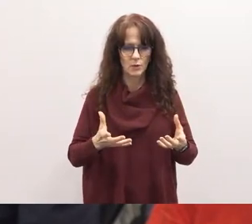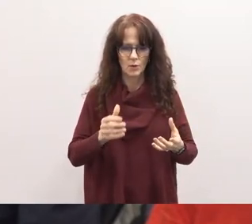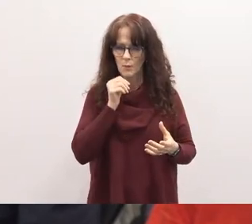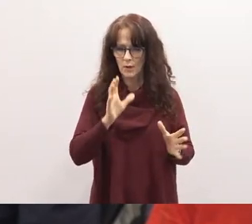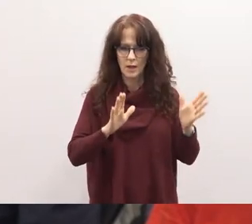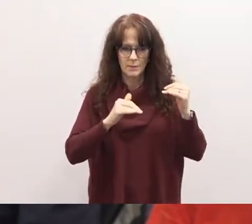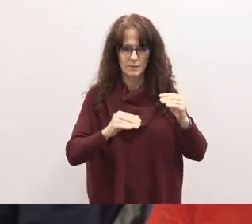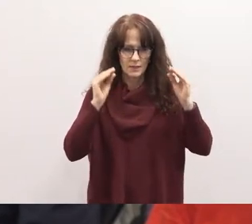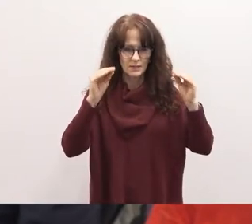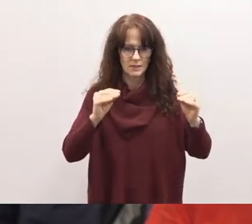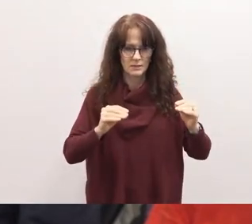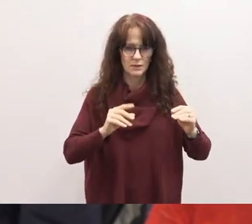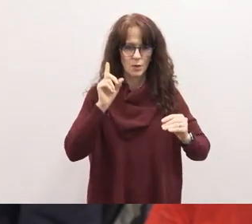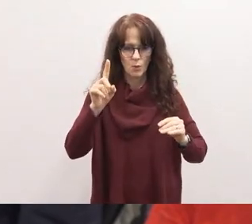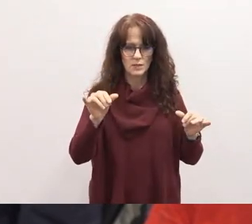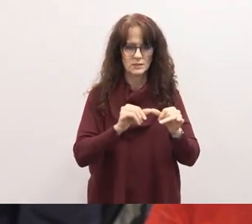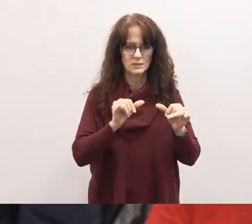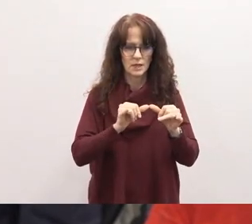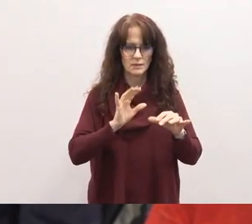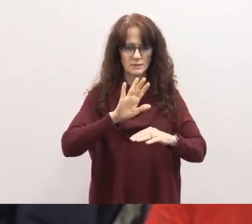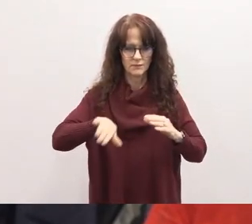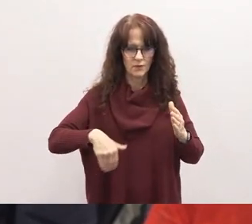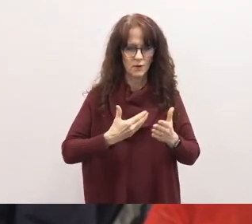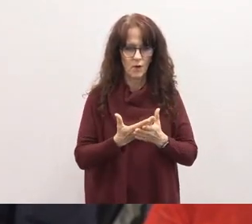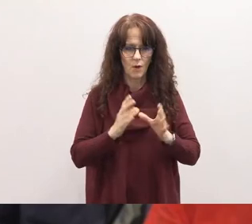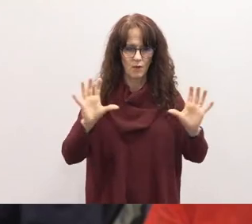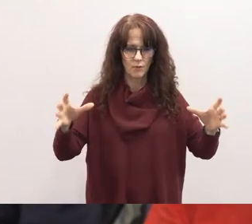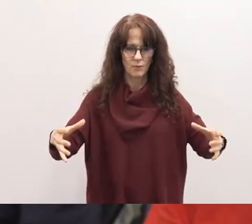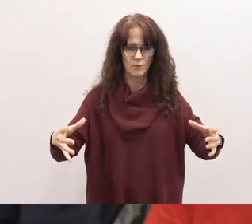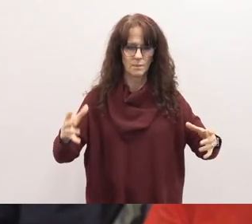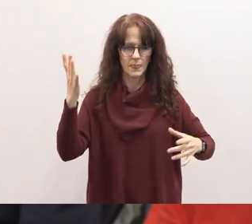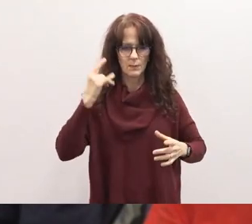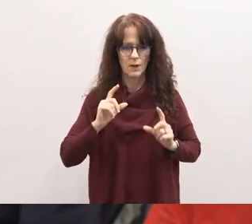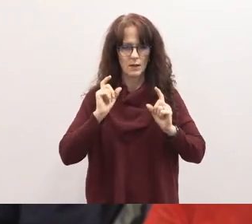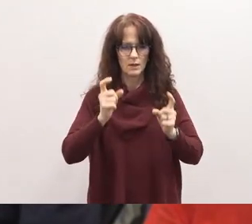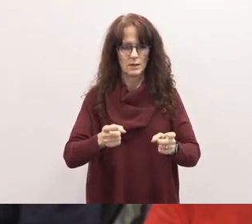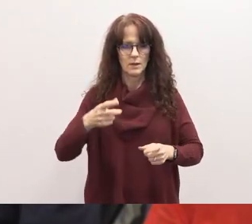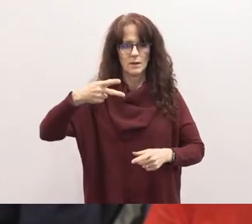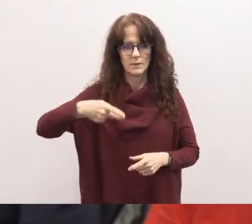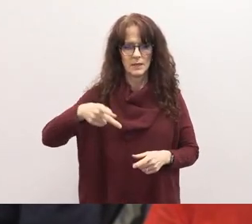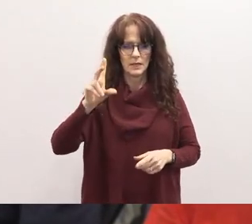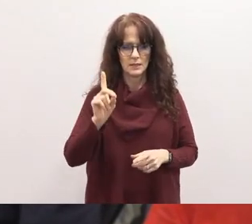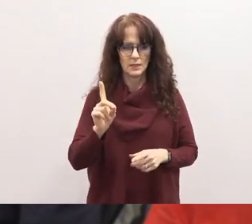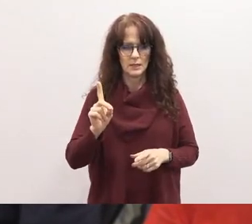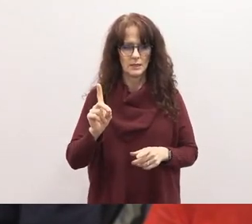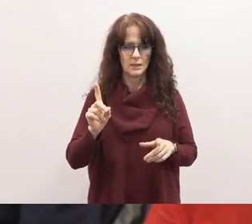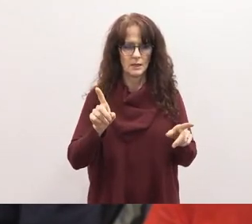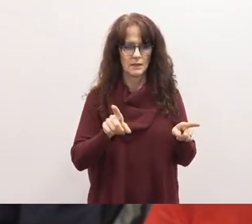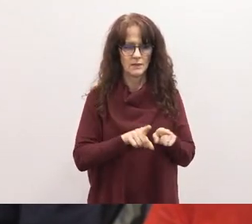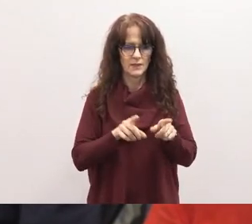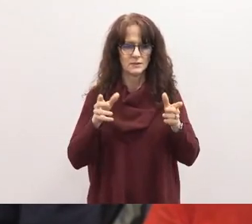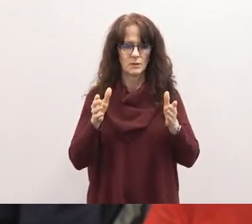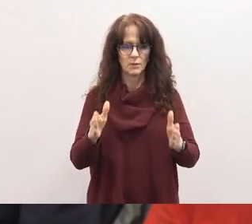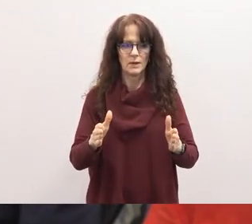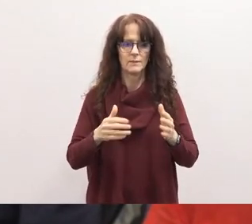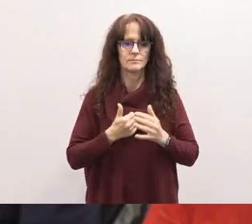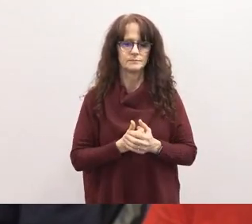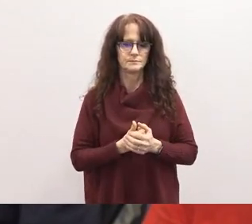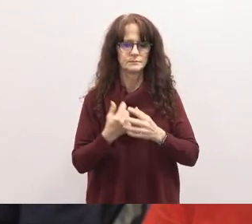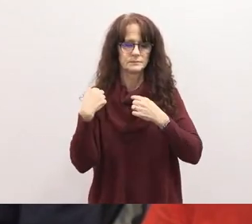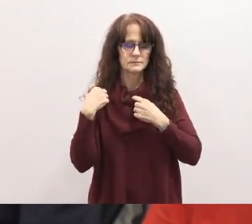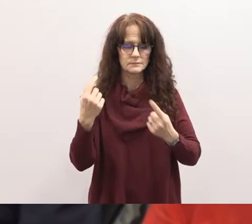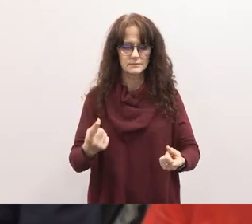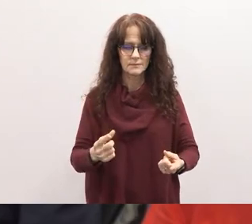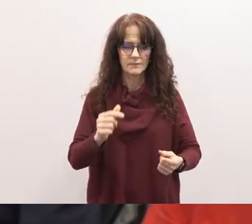expected to teach to a one-size-fits-all classroom, so why are we given PD in this format? Since this